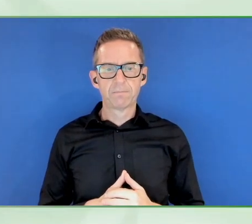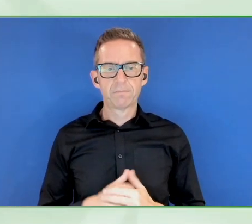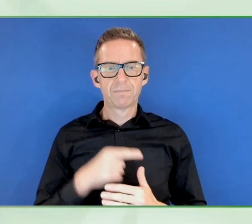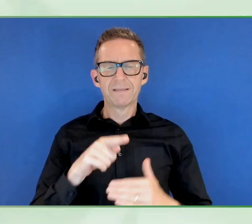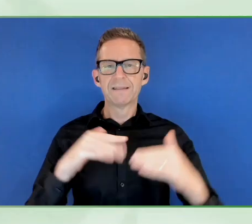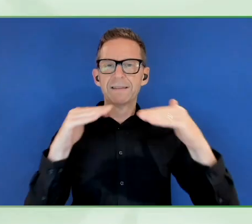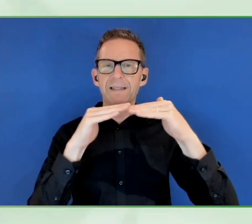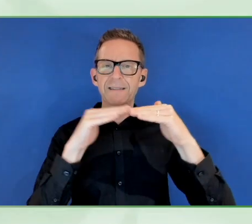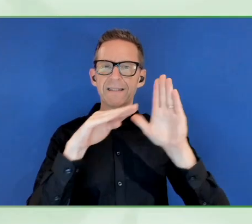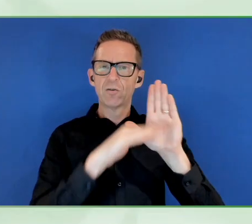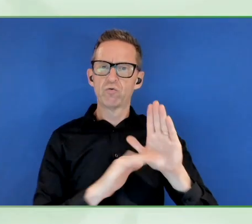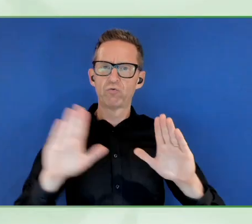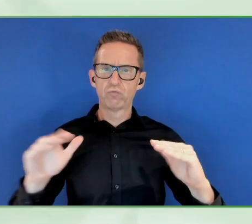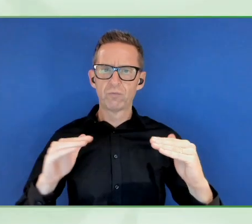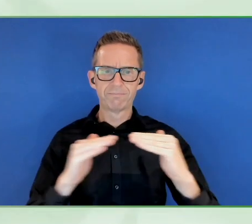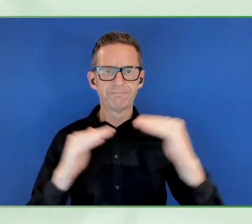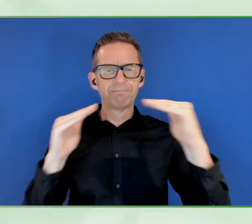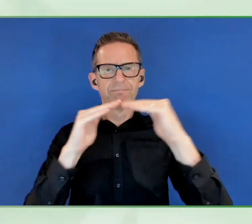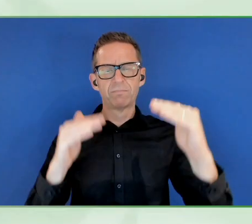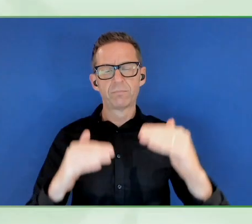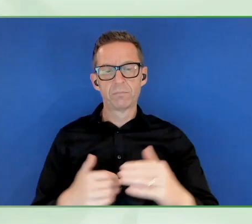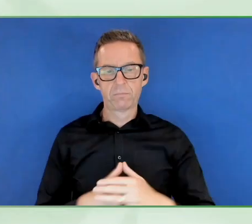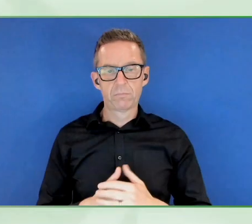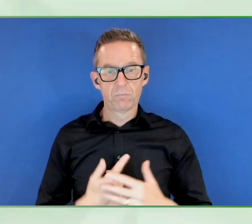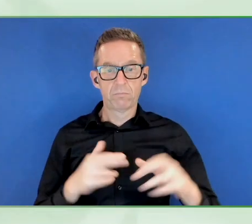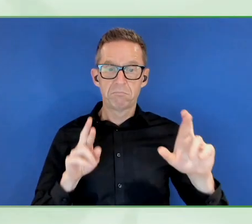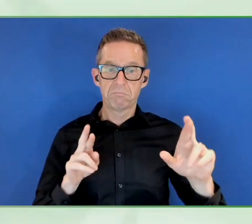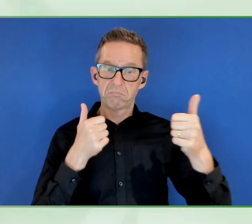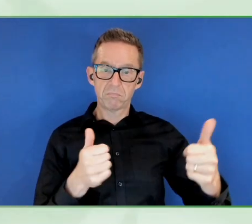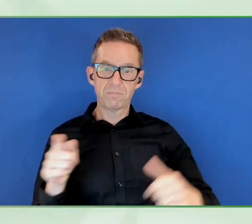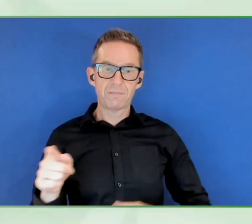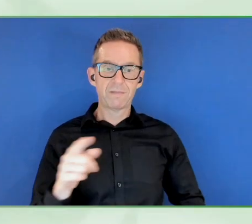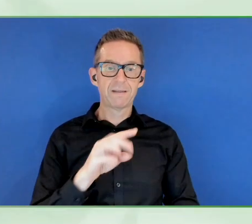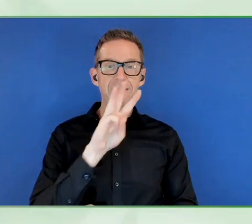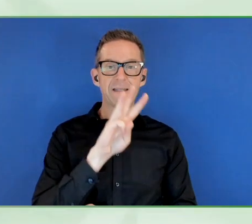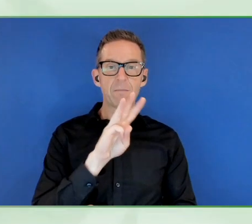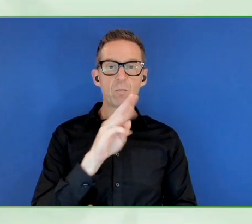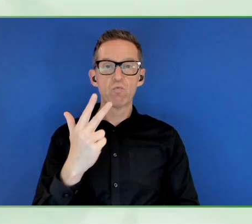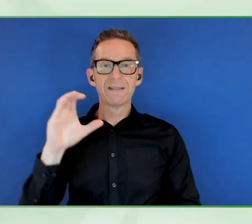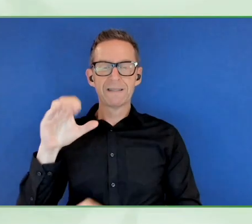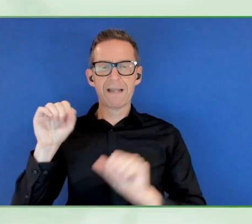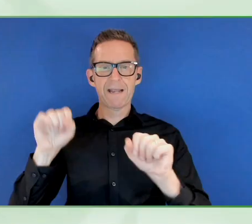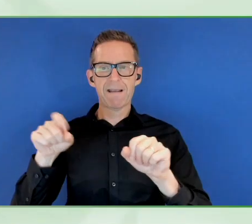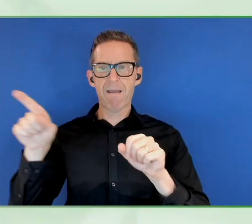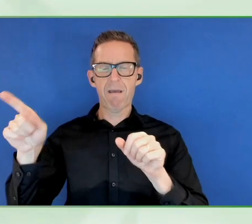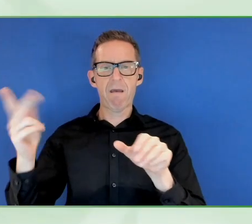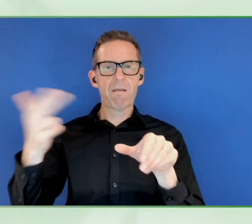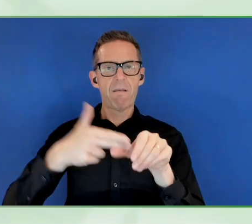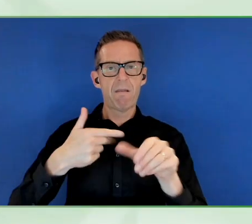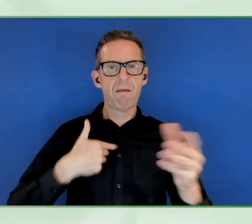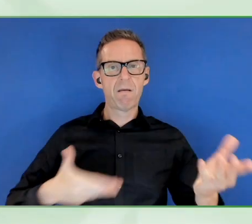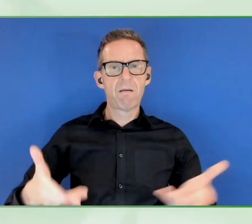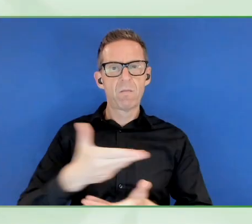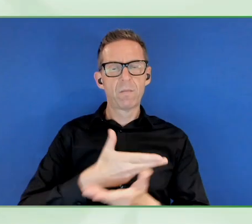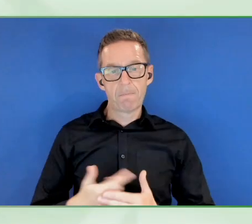great idea if W3C also join us in our discussion. I used to belong to the team. Actually, I was one